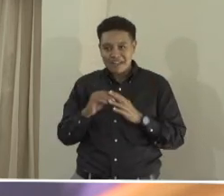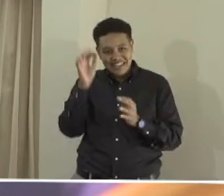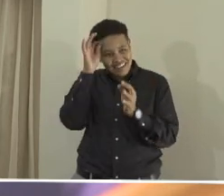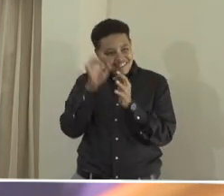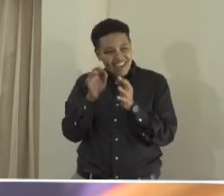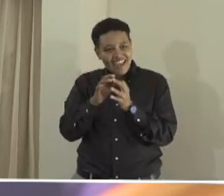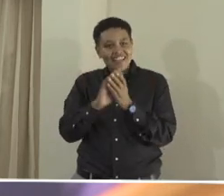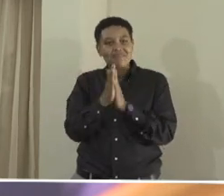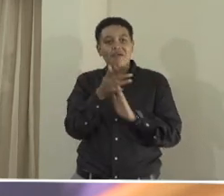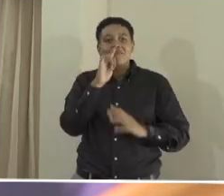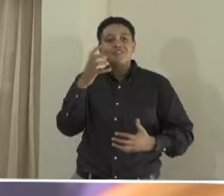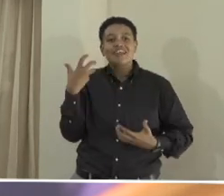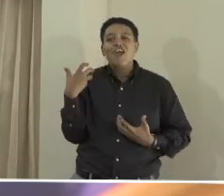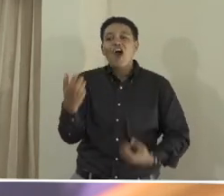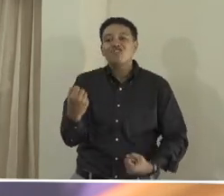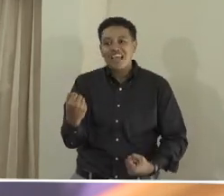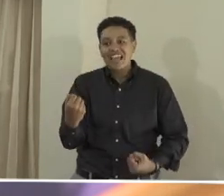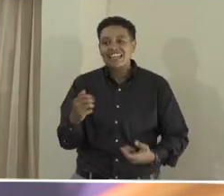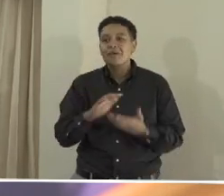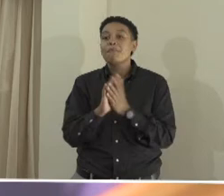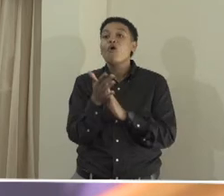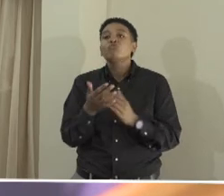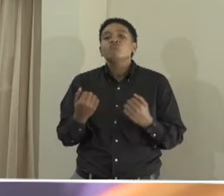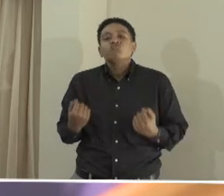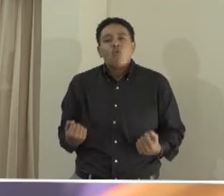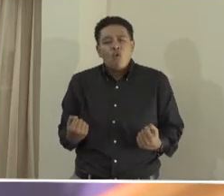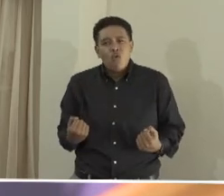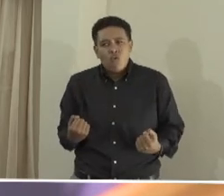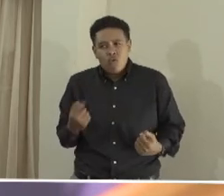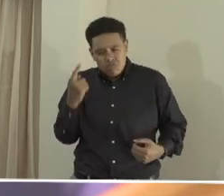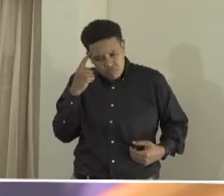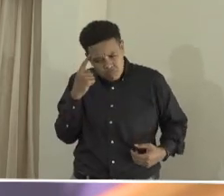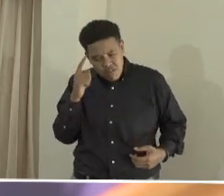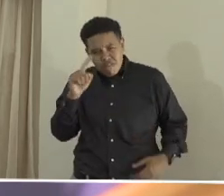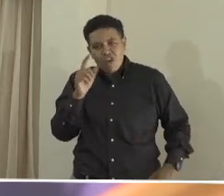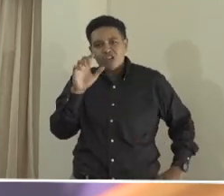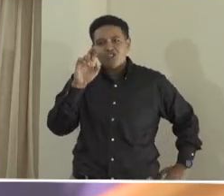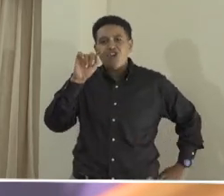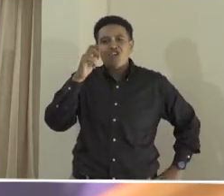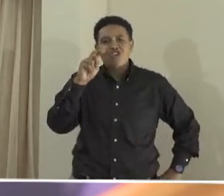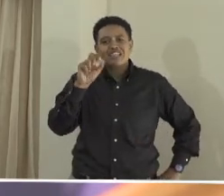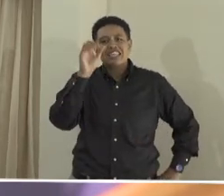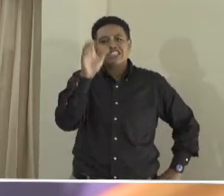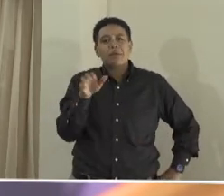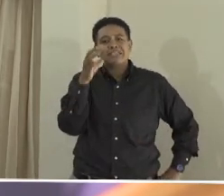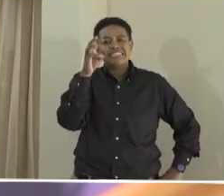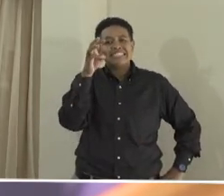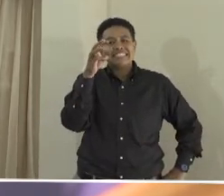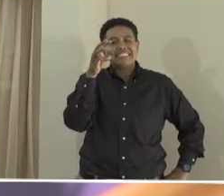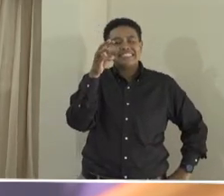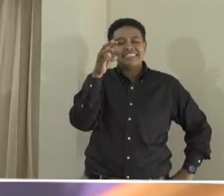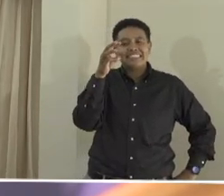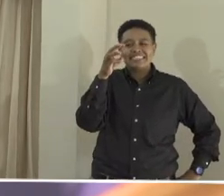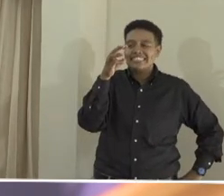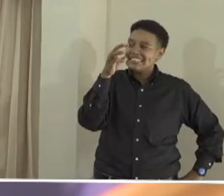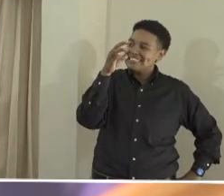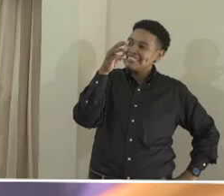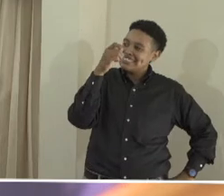Be courageous. Be strong. 1 Corinthians chapter 16,